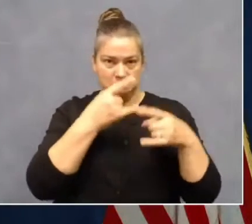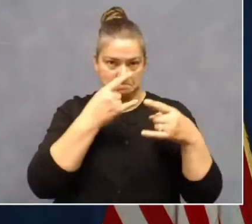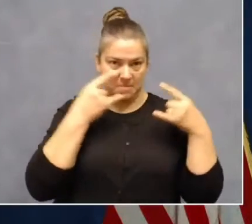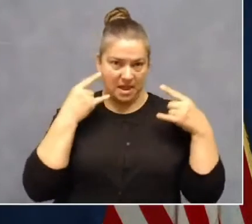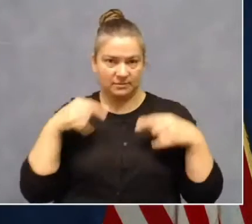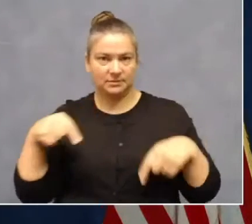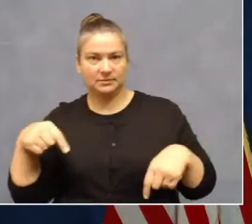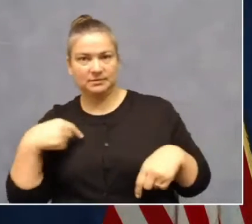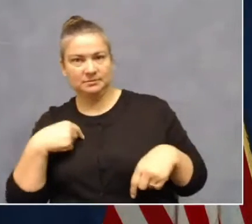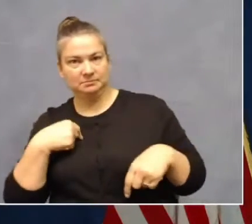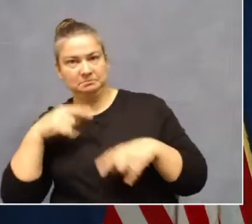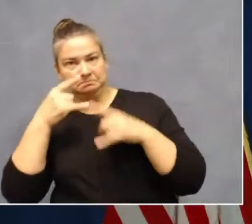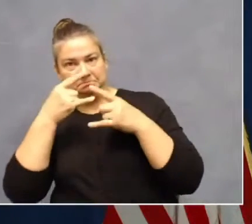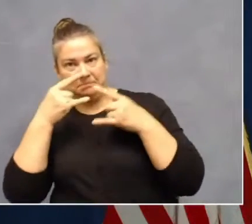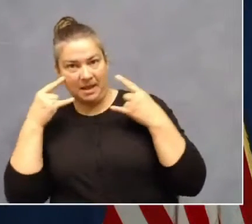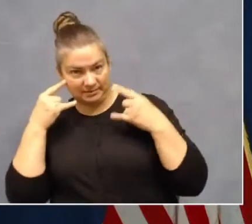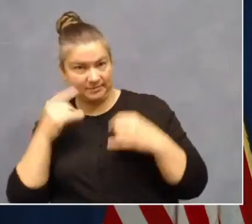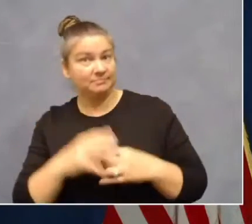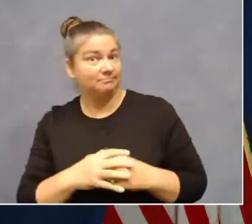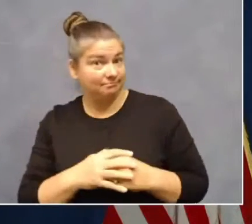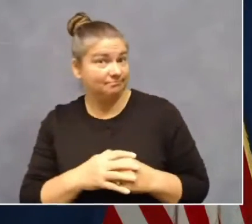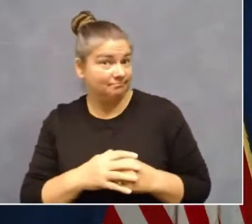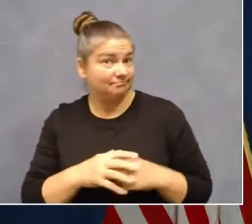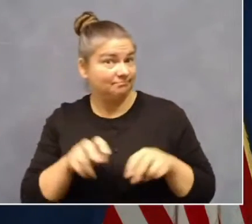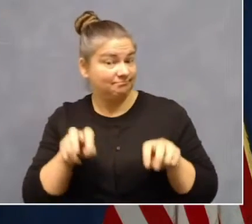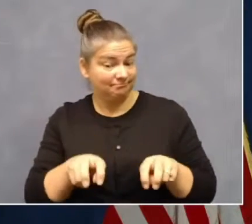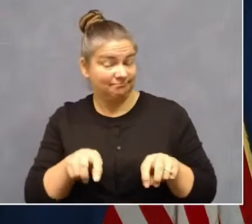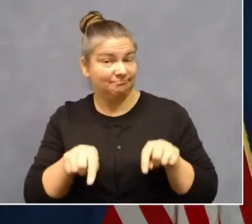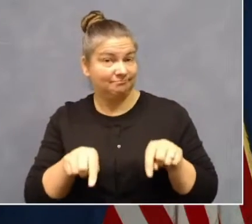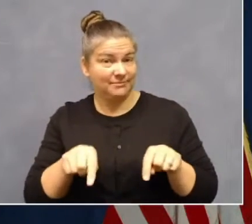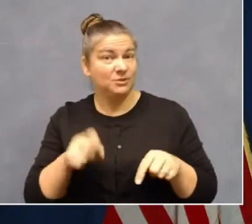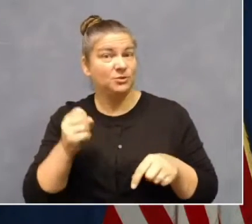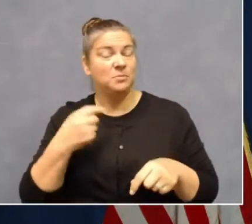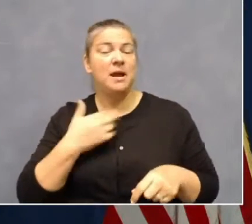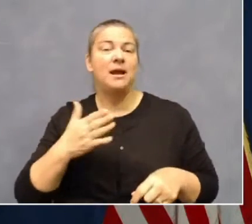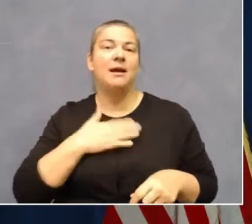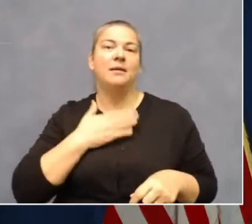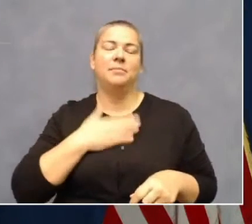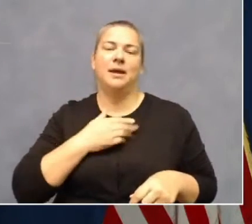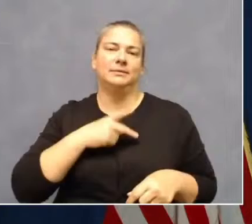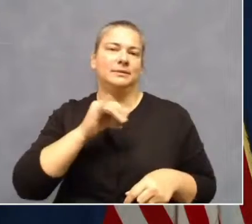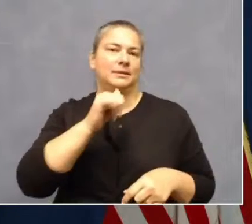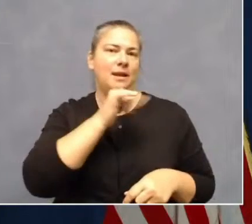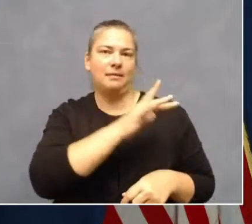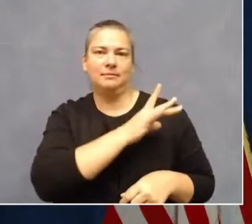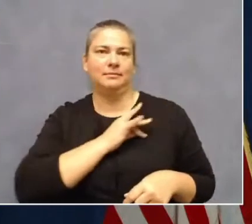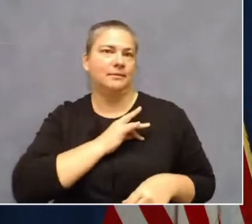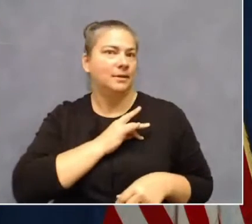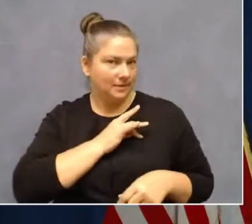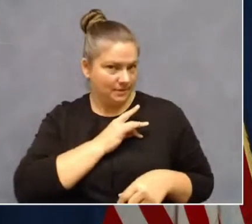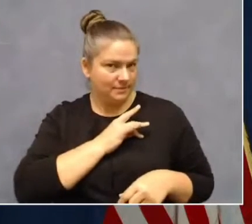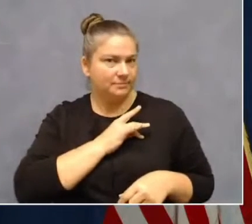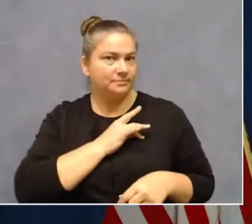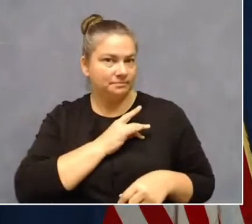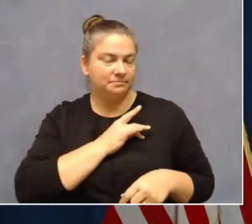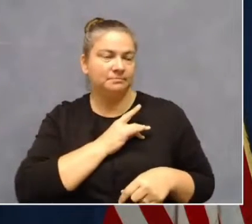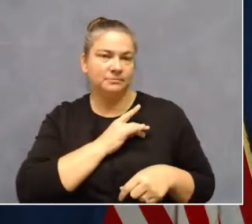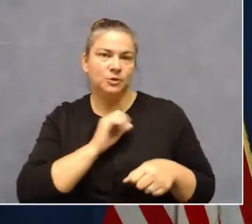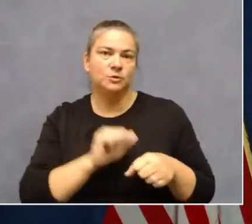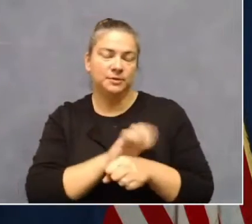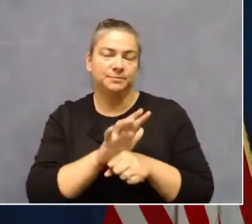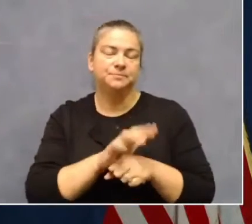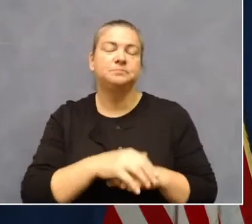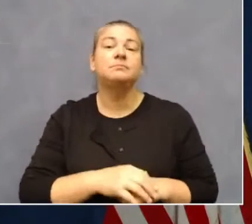here today, happy to have never contracted this virus, but also as a testament about